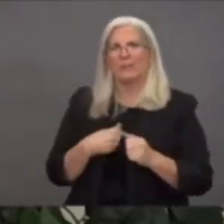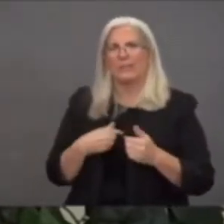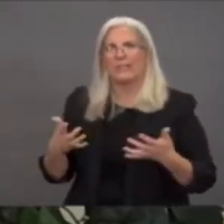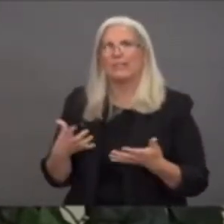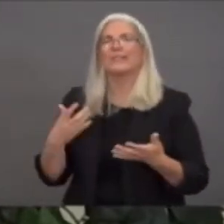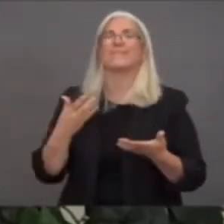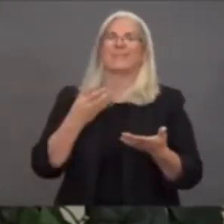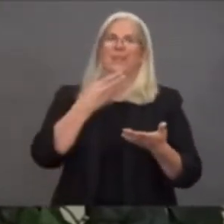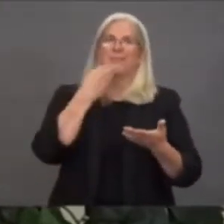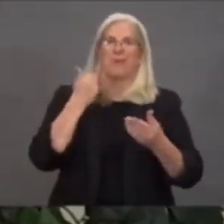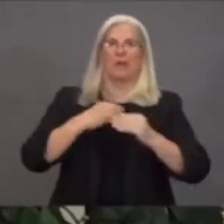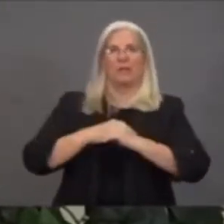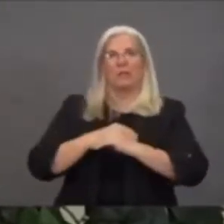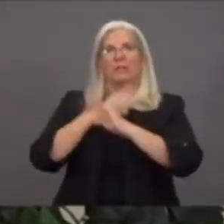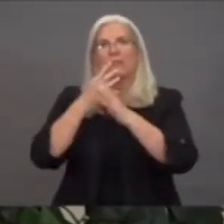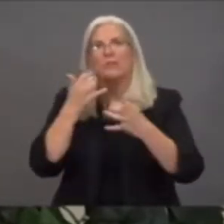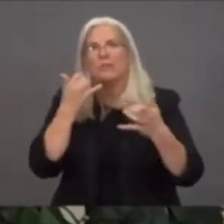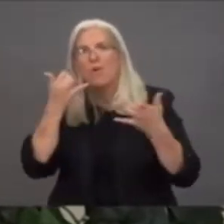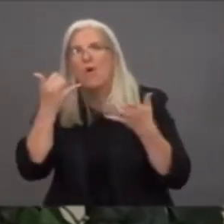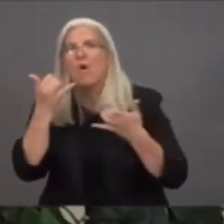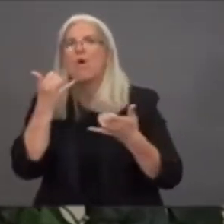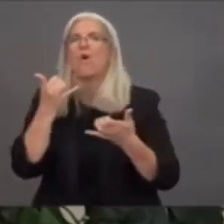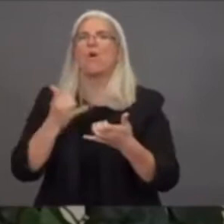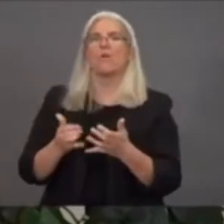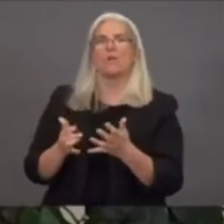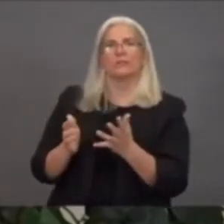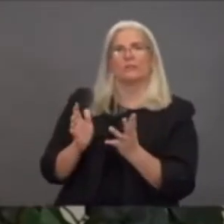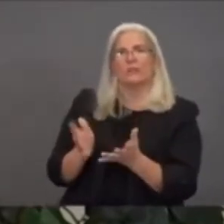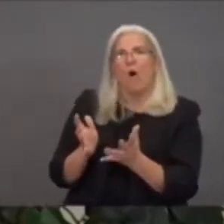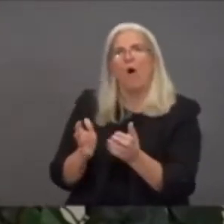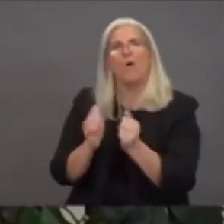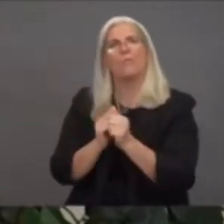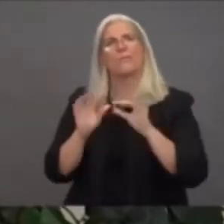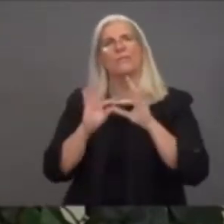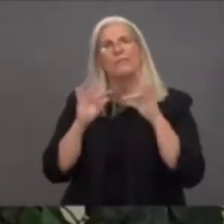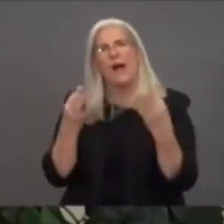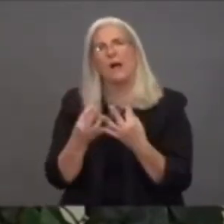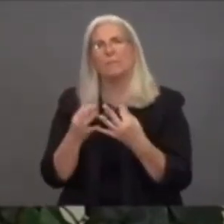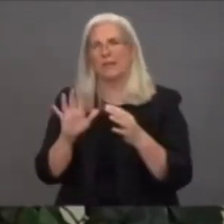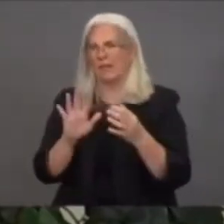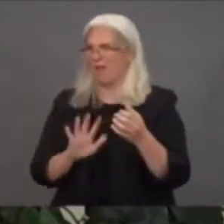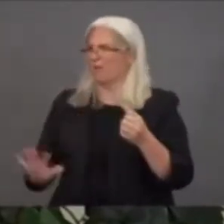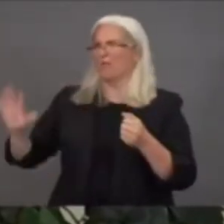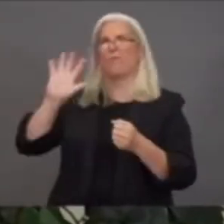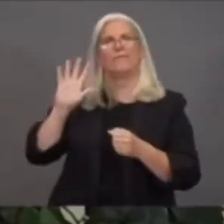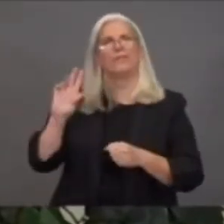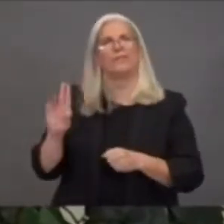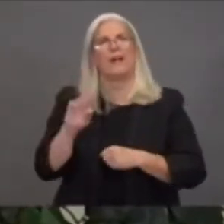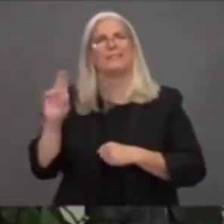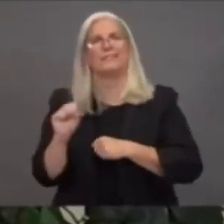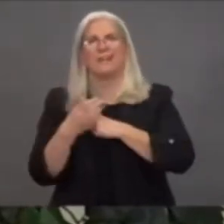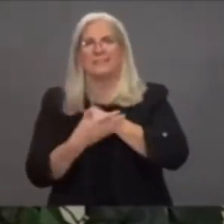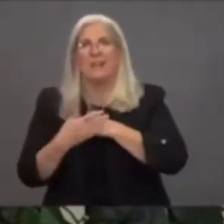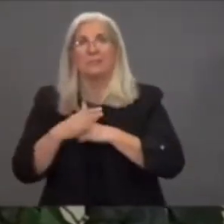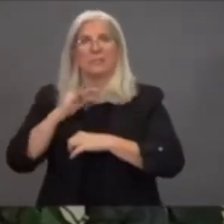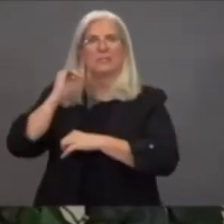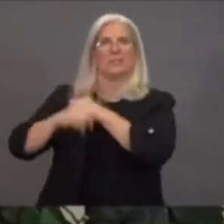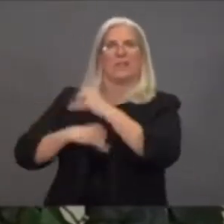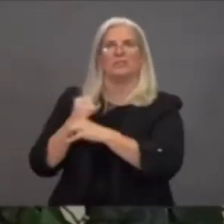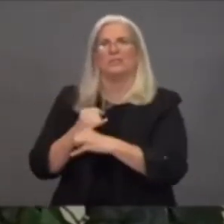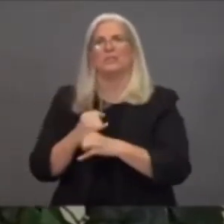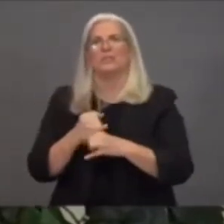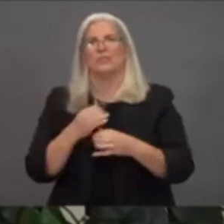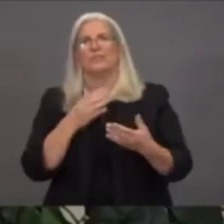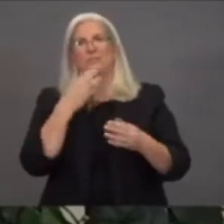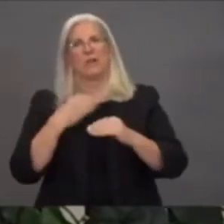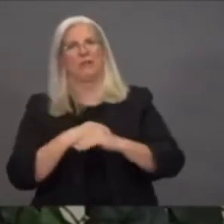of video chats with relatives from around the country, really. And we'll be doing that